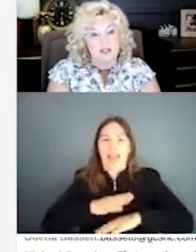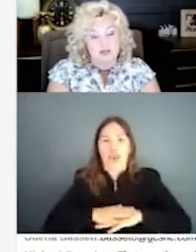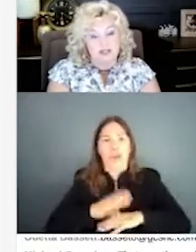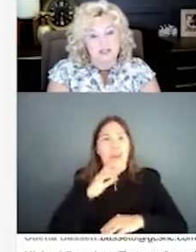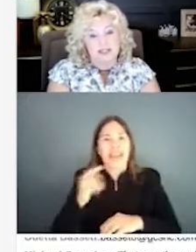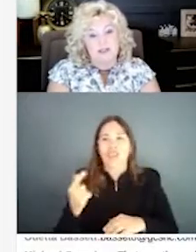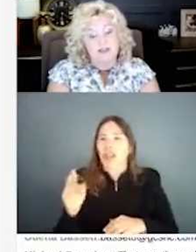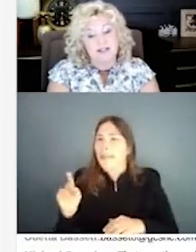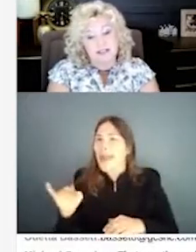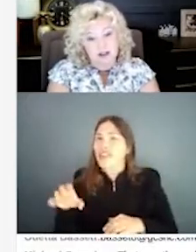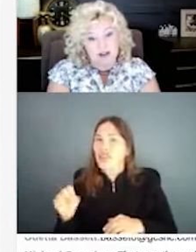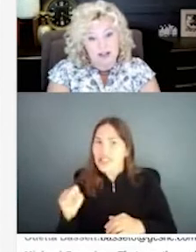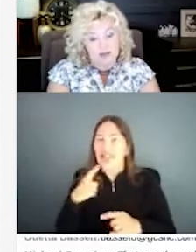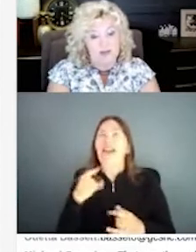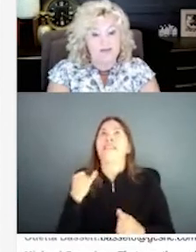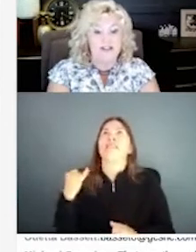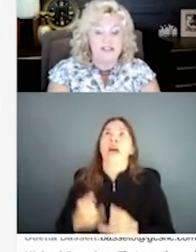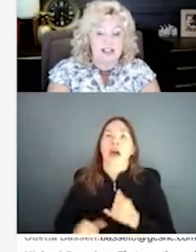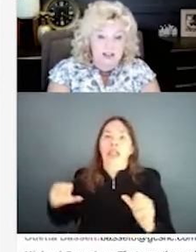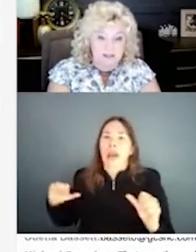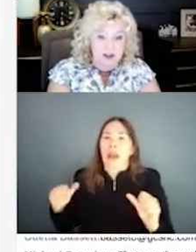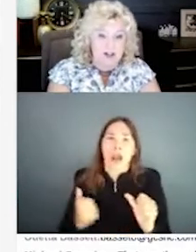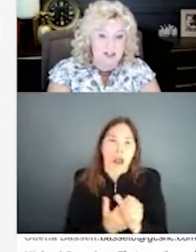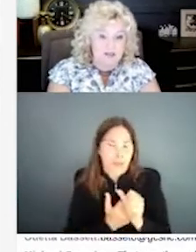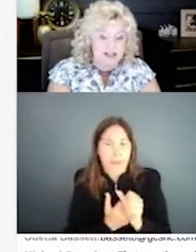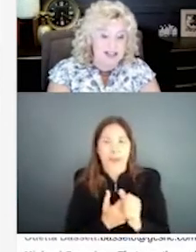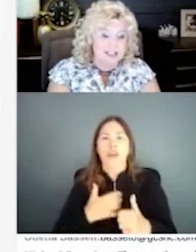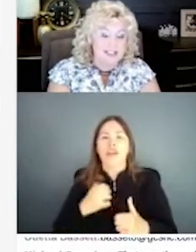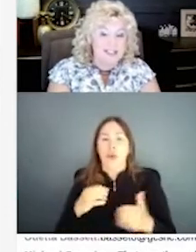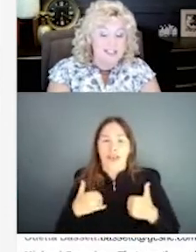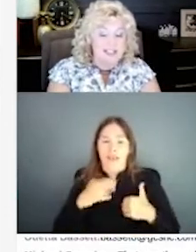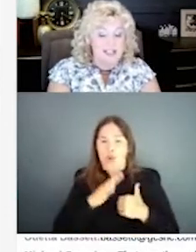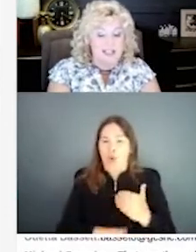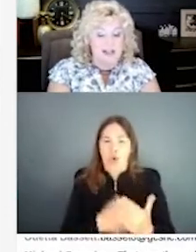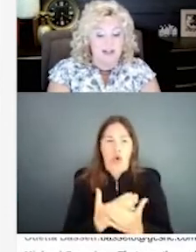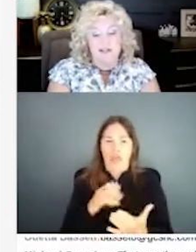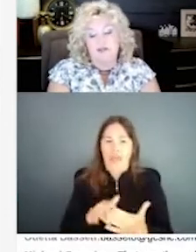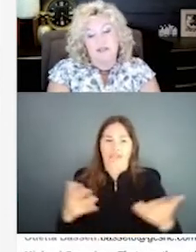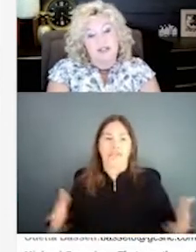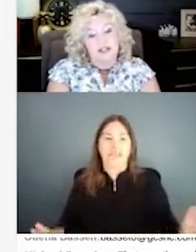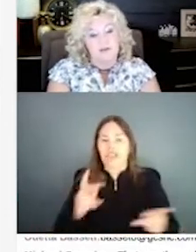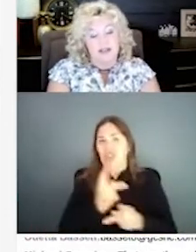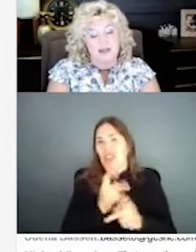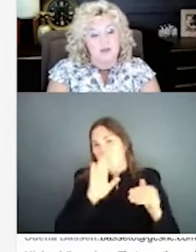Gmetrics is now finally caught up. They finally have all of that taken care of. I know for a while